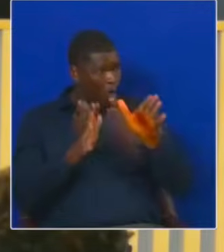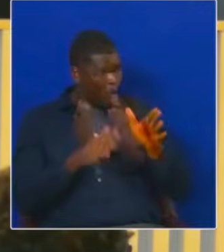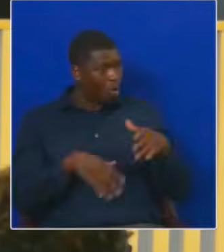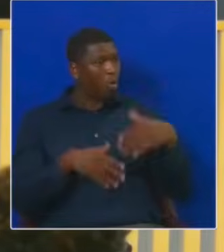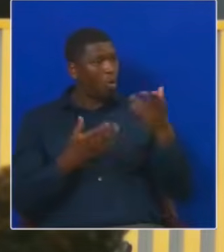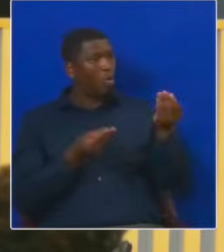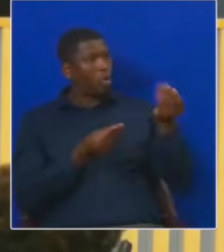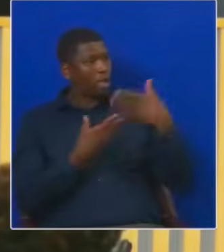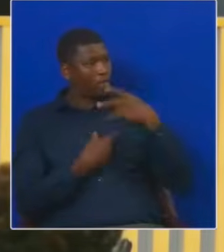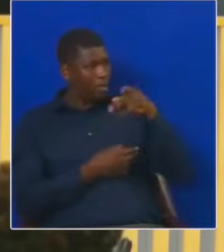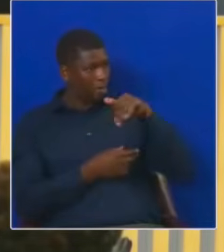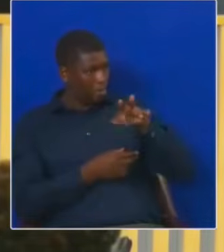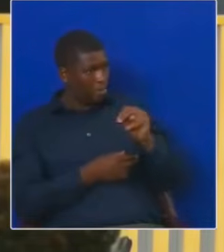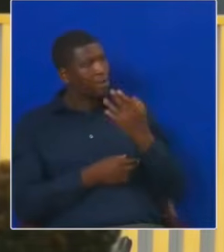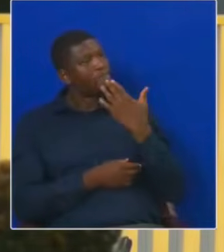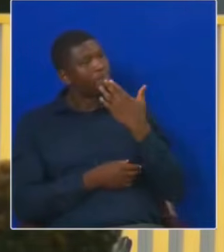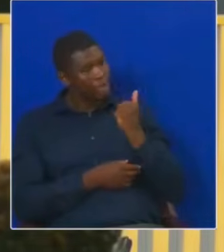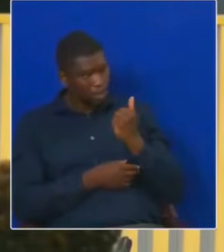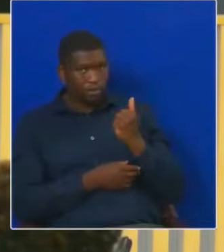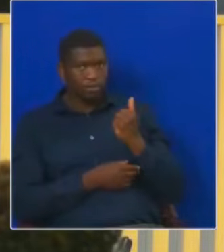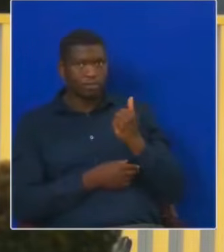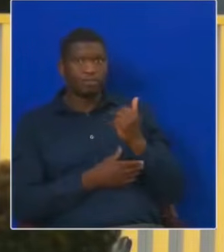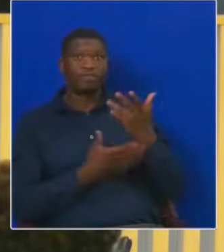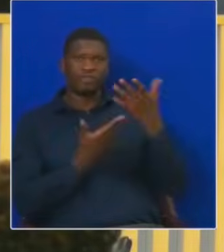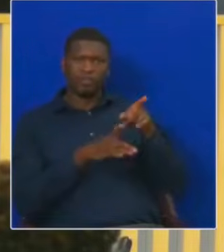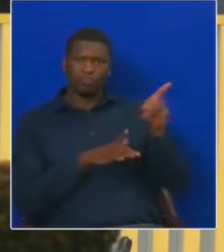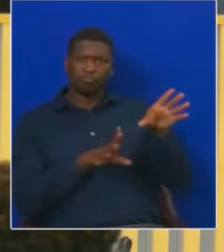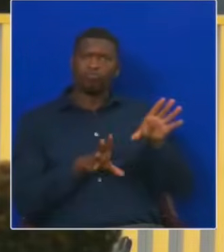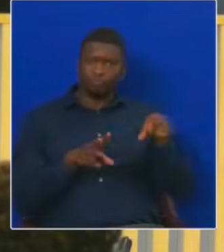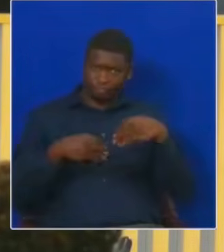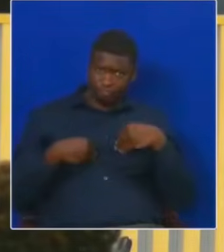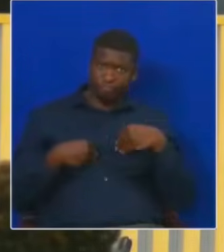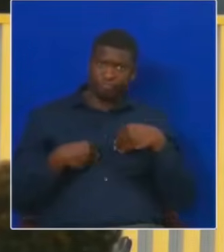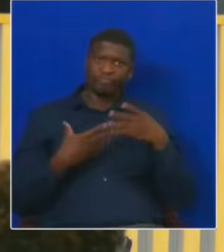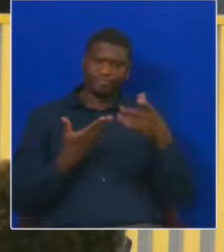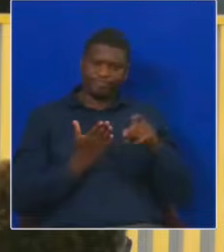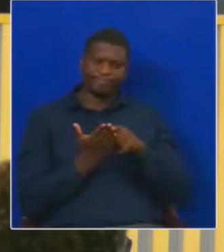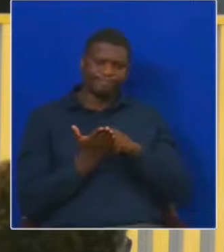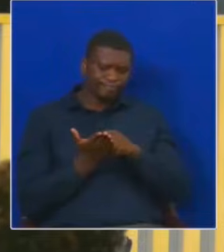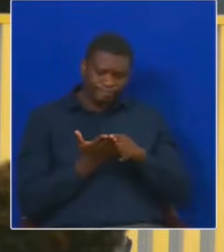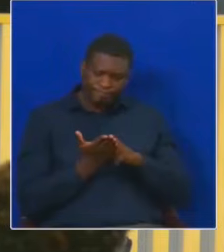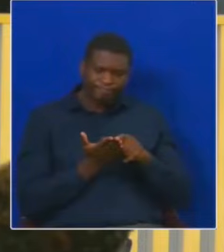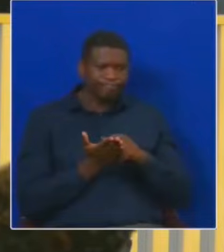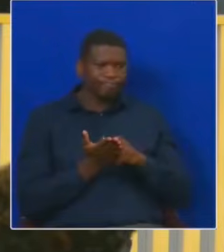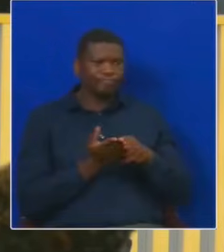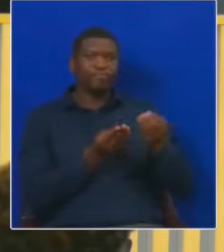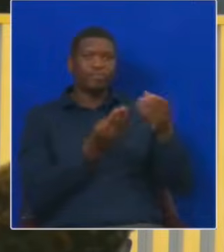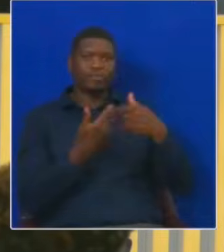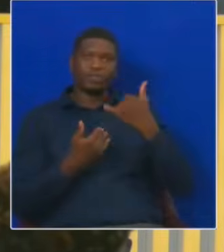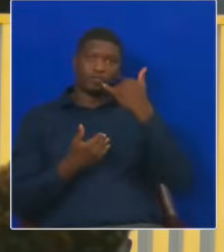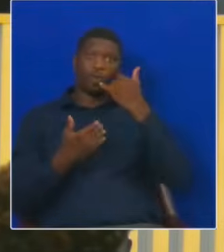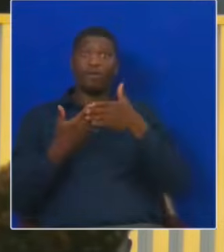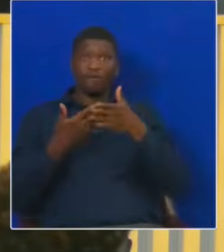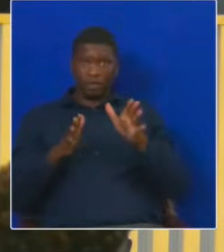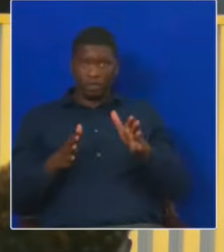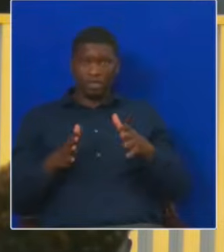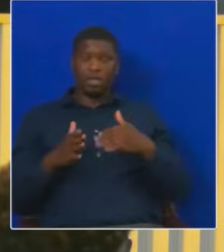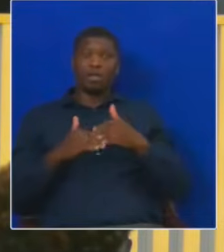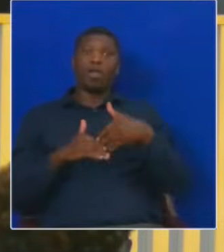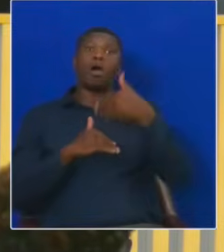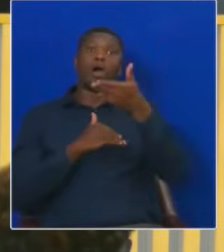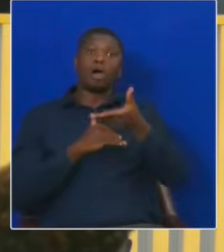features. She did so, and furthermore, I requested consent from her to